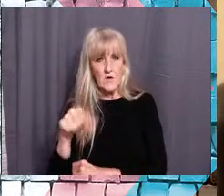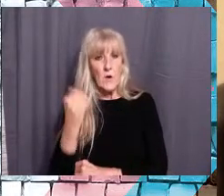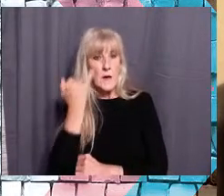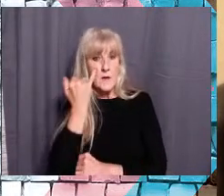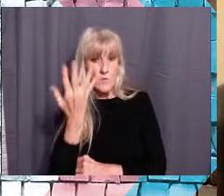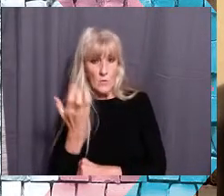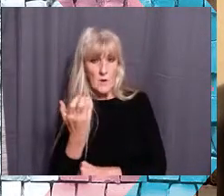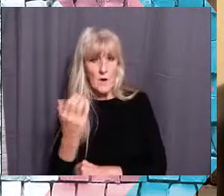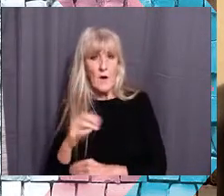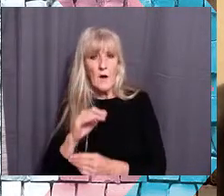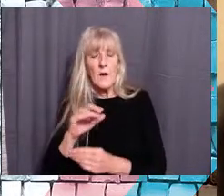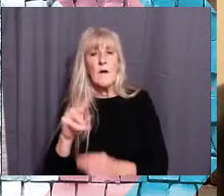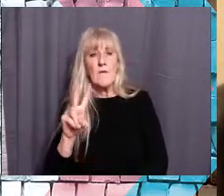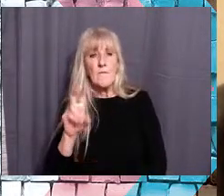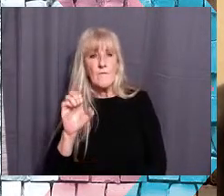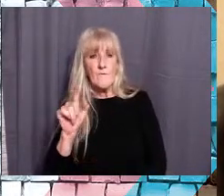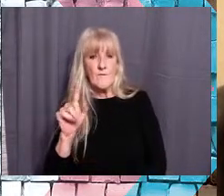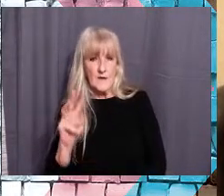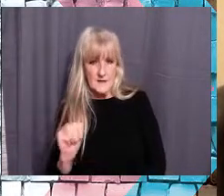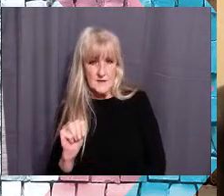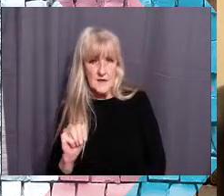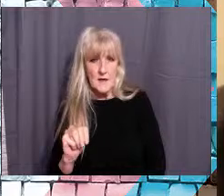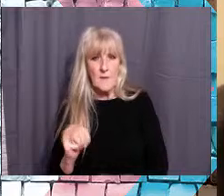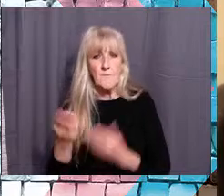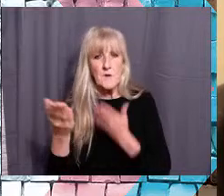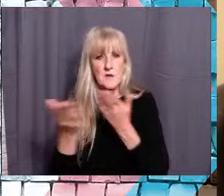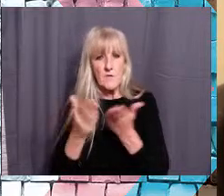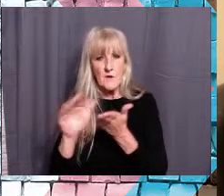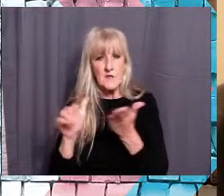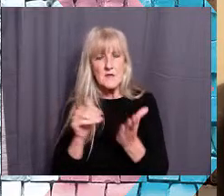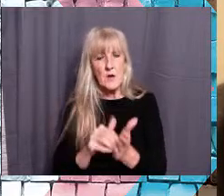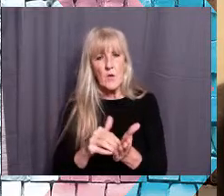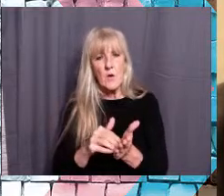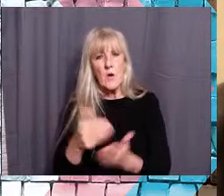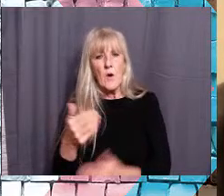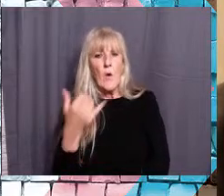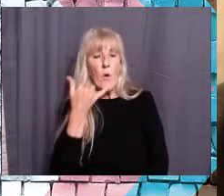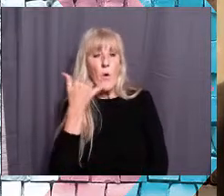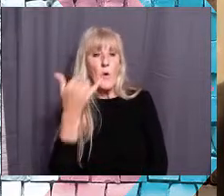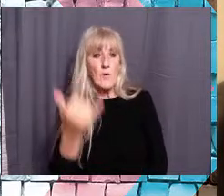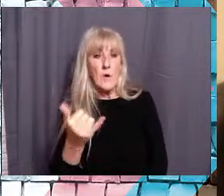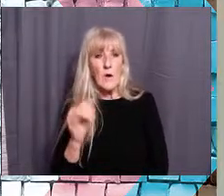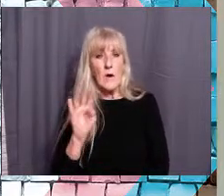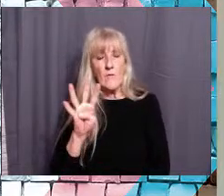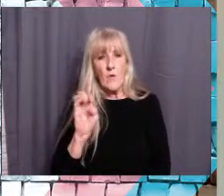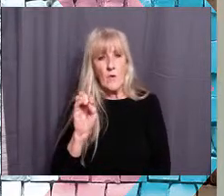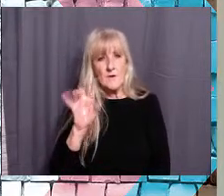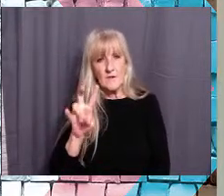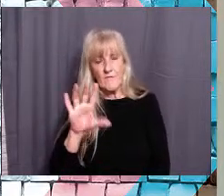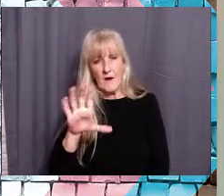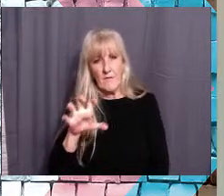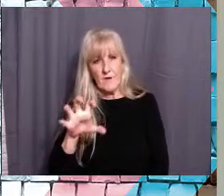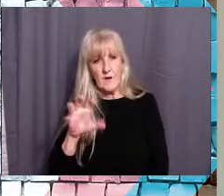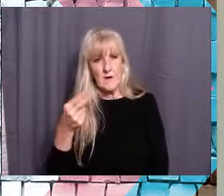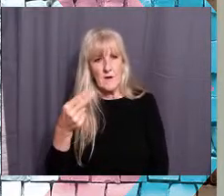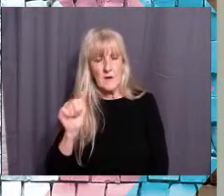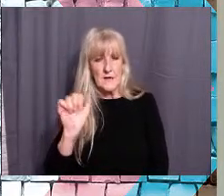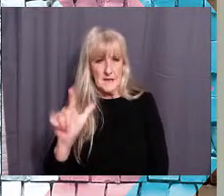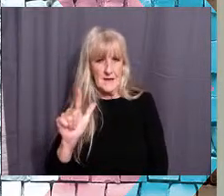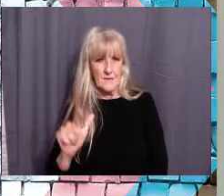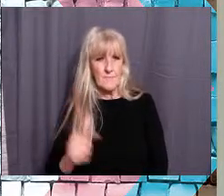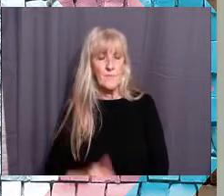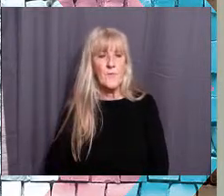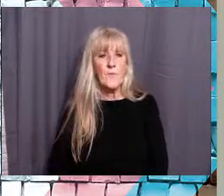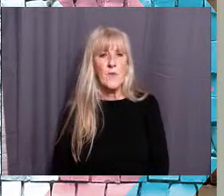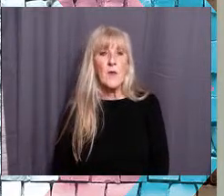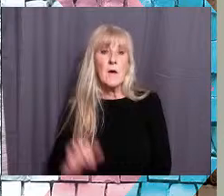victimservicecenter.org or call our helpline, which is 24/7 at 407-500-HEAL. Happy Pride! While 2020 has been